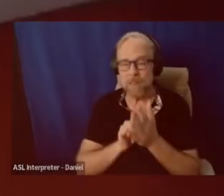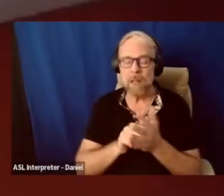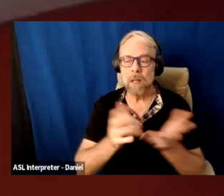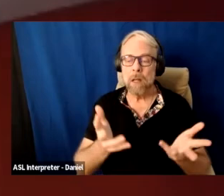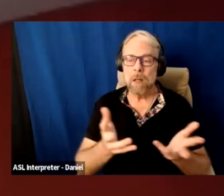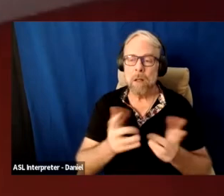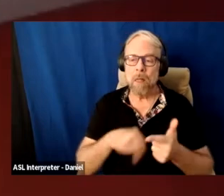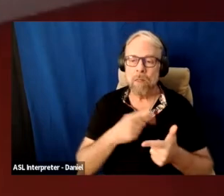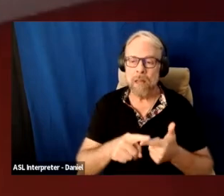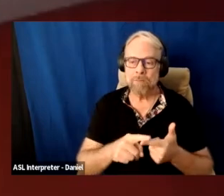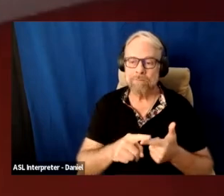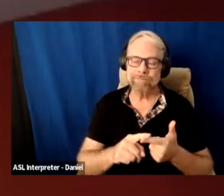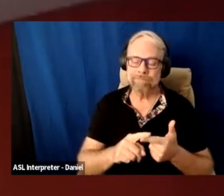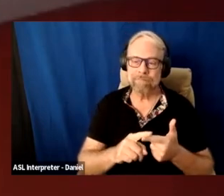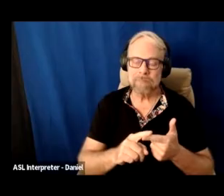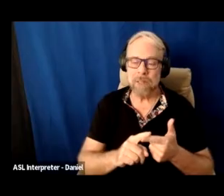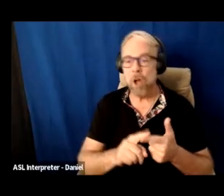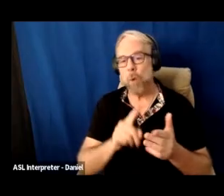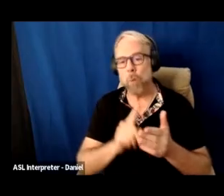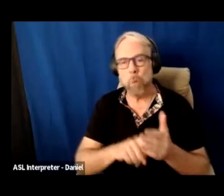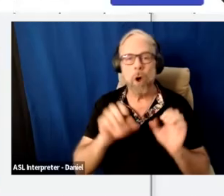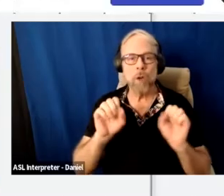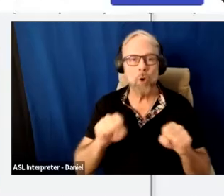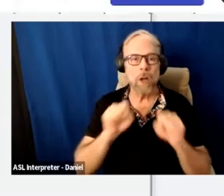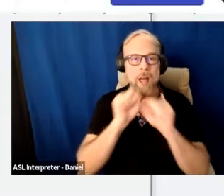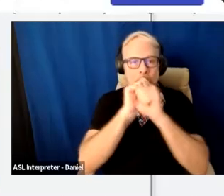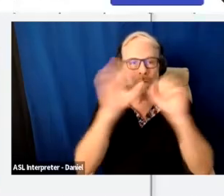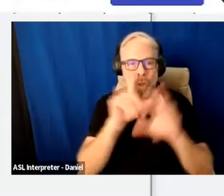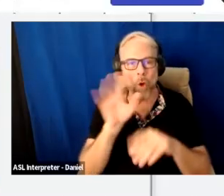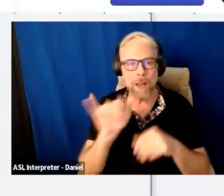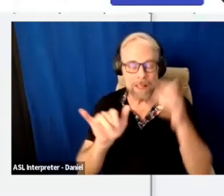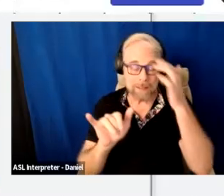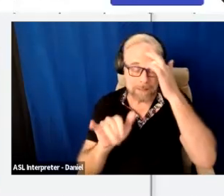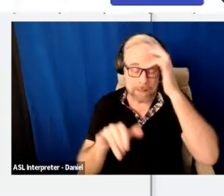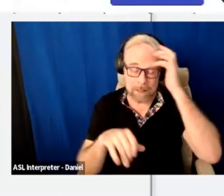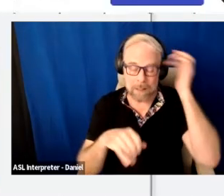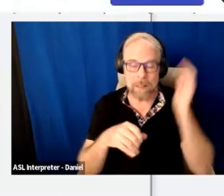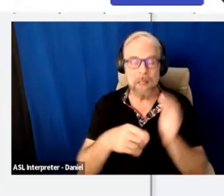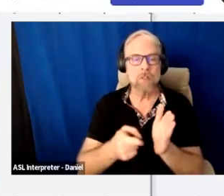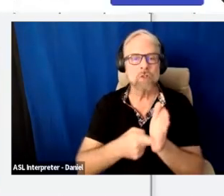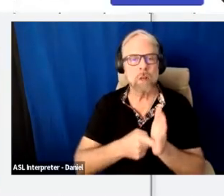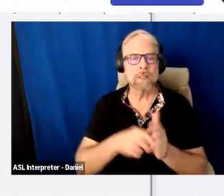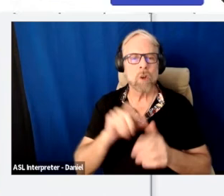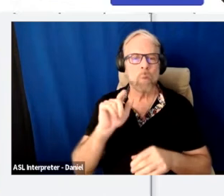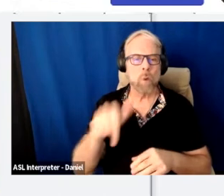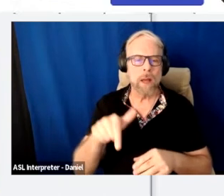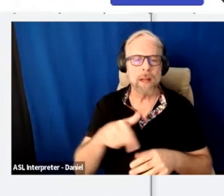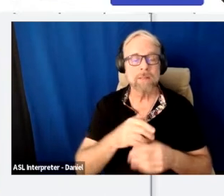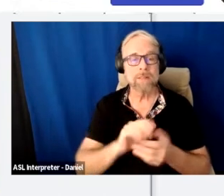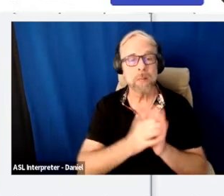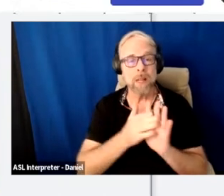stymied a little bit of the, what could it look like? And so it took us a little while to get